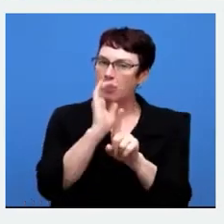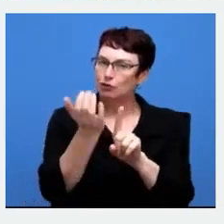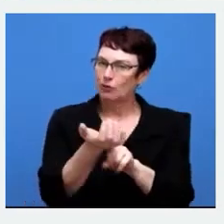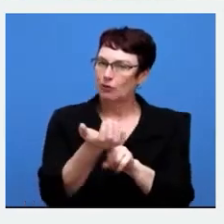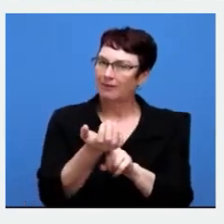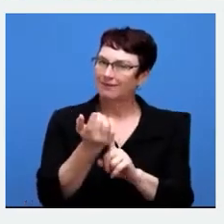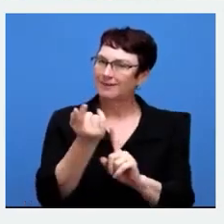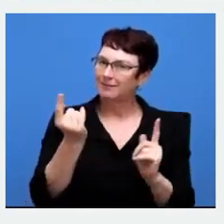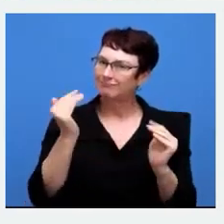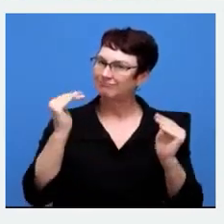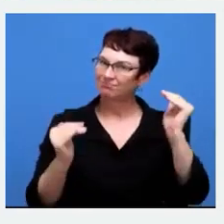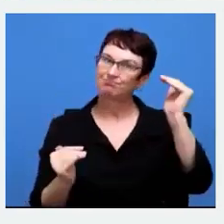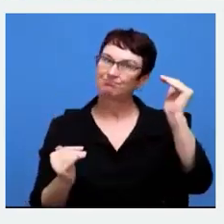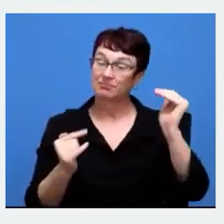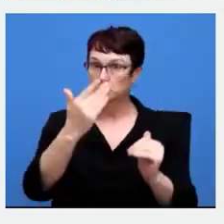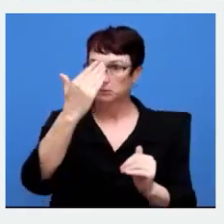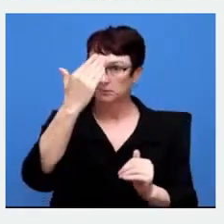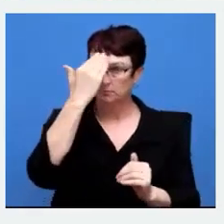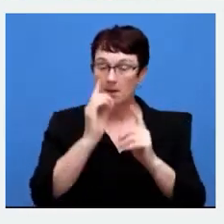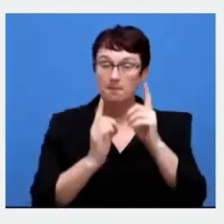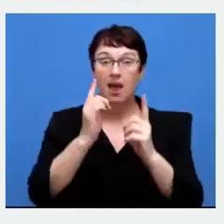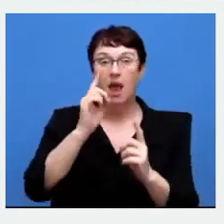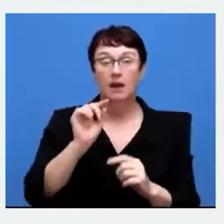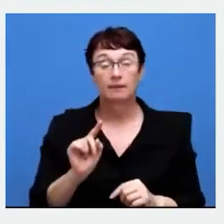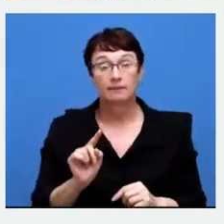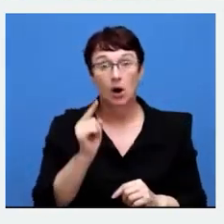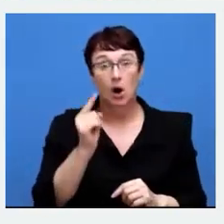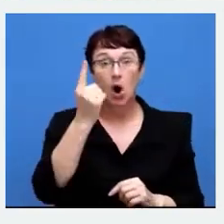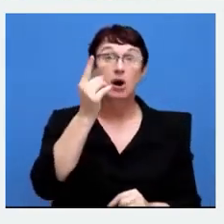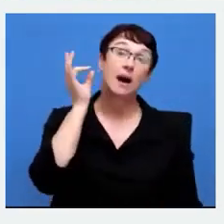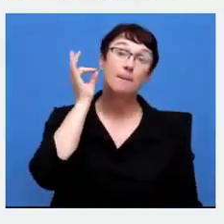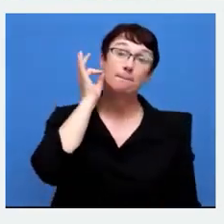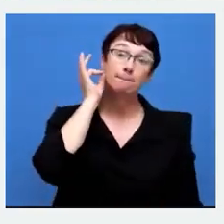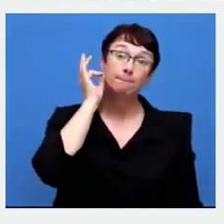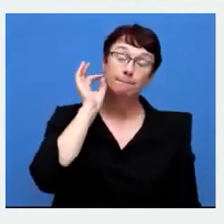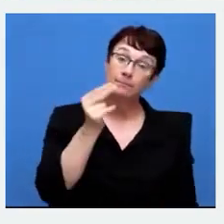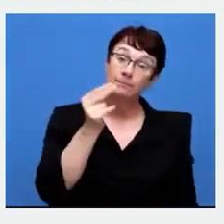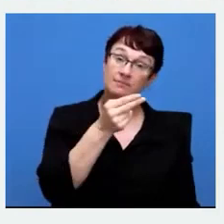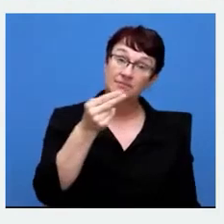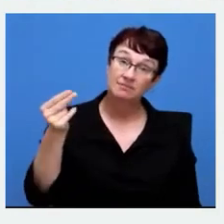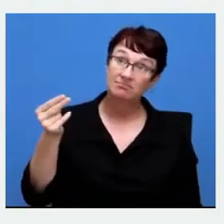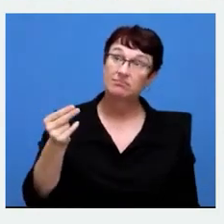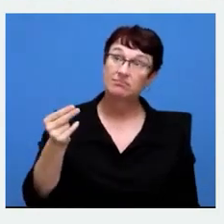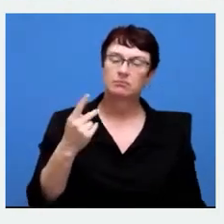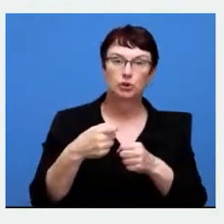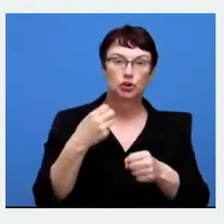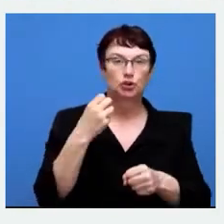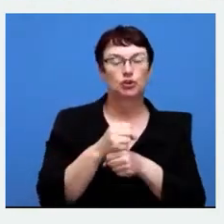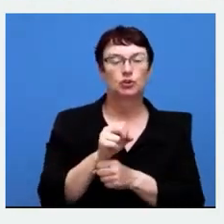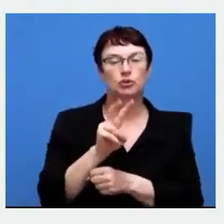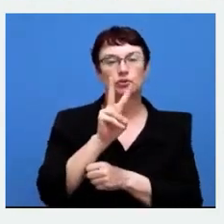first statue dedicated to a civil woman was inaugurated in 2021.